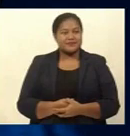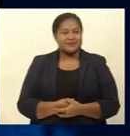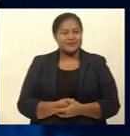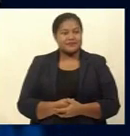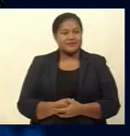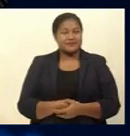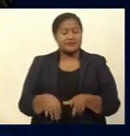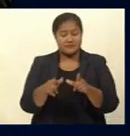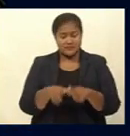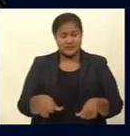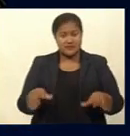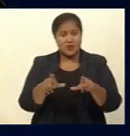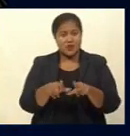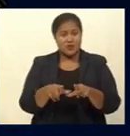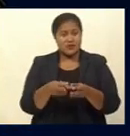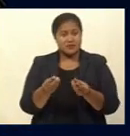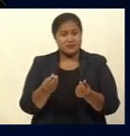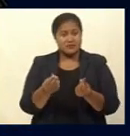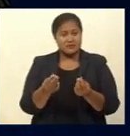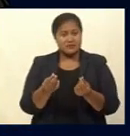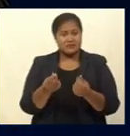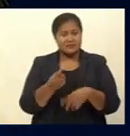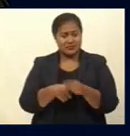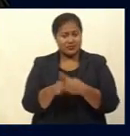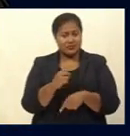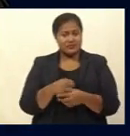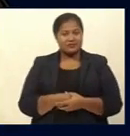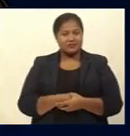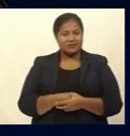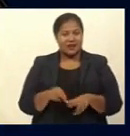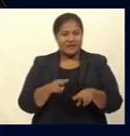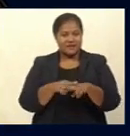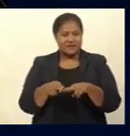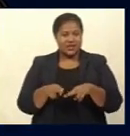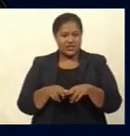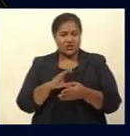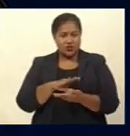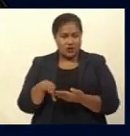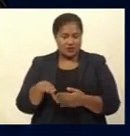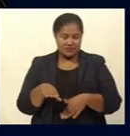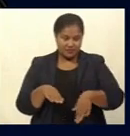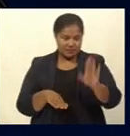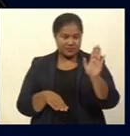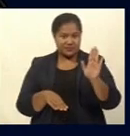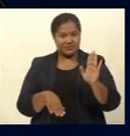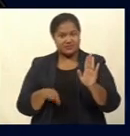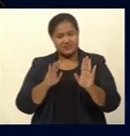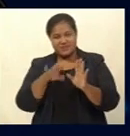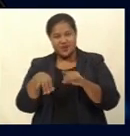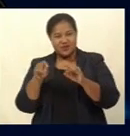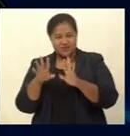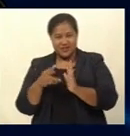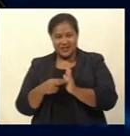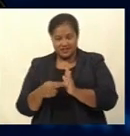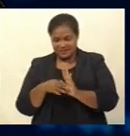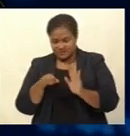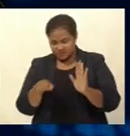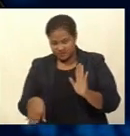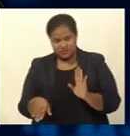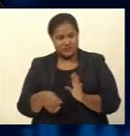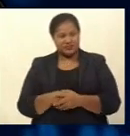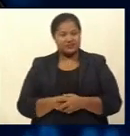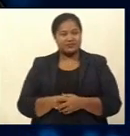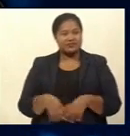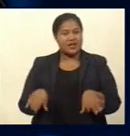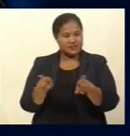Here are the local exchange rates as set early this morning. The Fiji dollar rose against the two major trading partners, the Aussie and Kiwi dollars, as